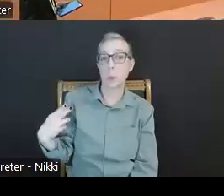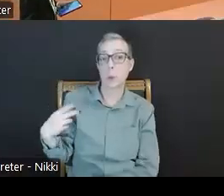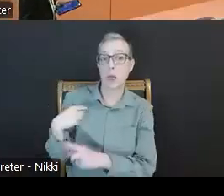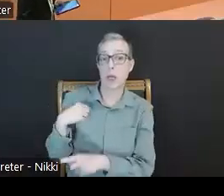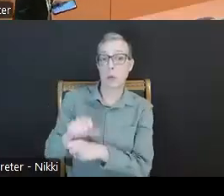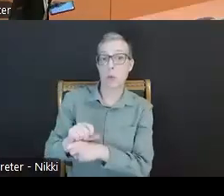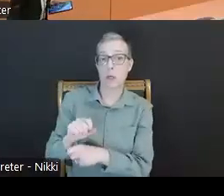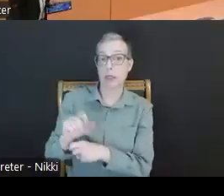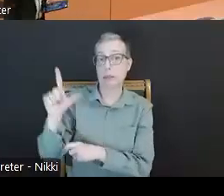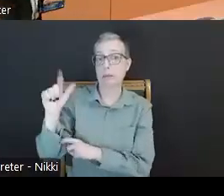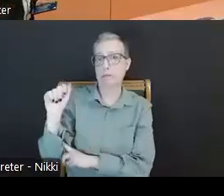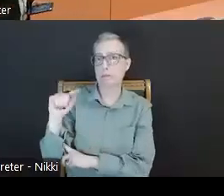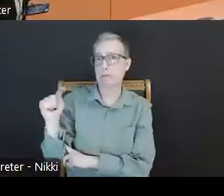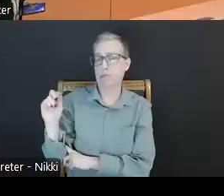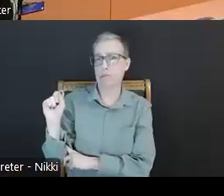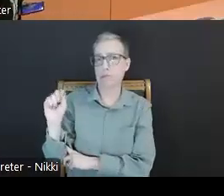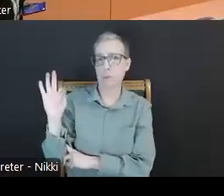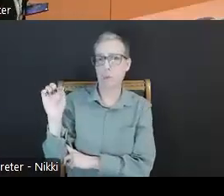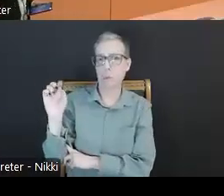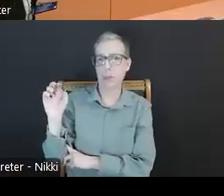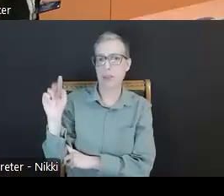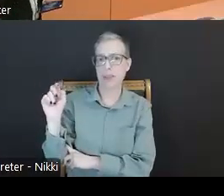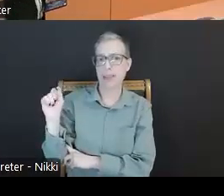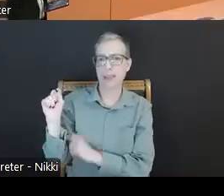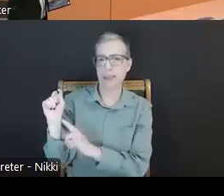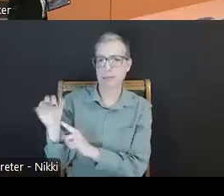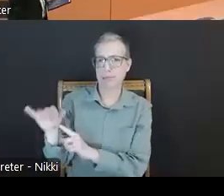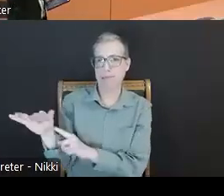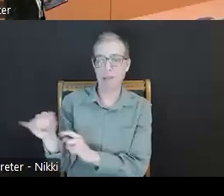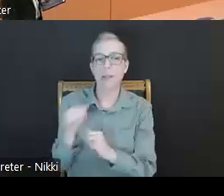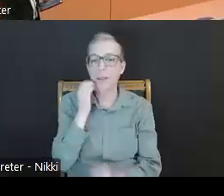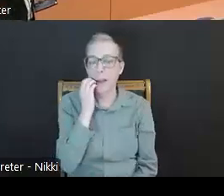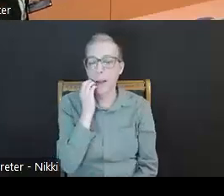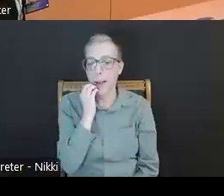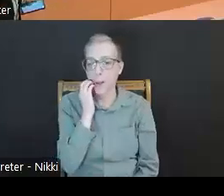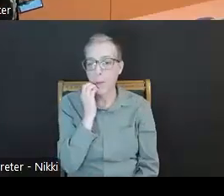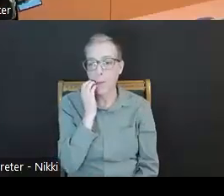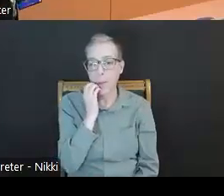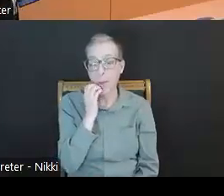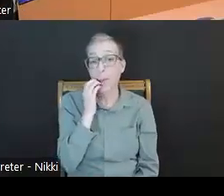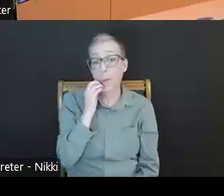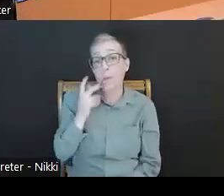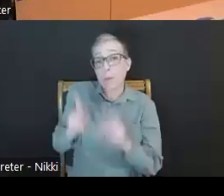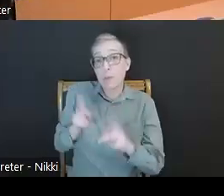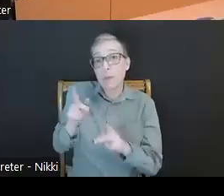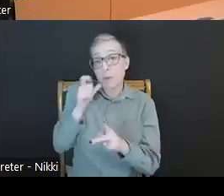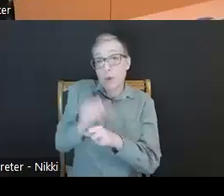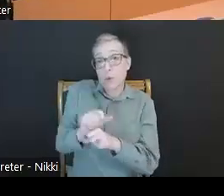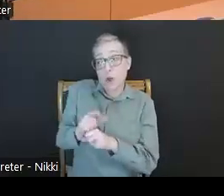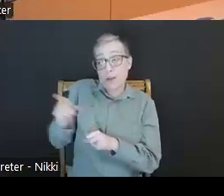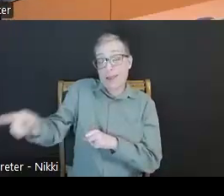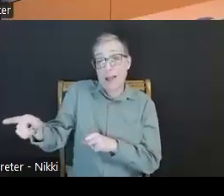greatly appreciated your talking about the interpreters. Those of us who work there have the privilege of speaking both languages, and so we don't often use those